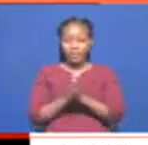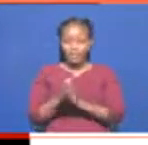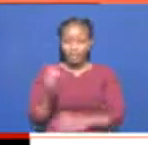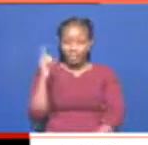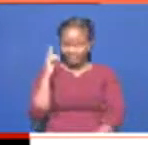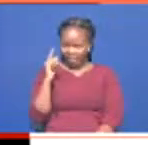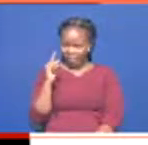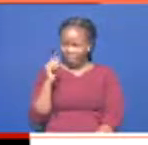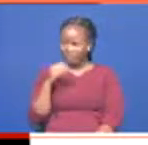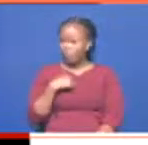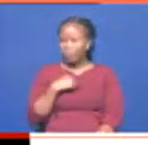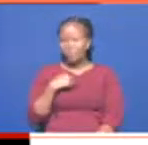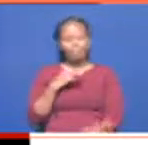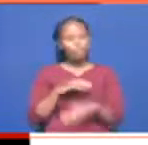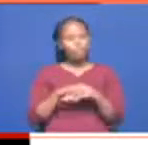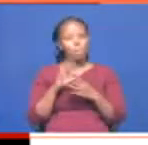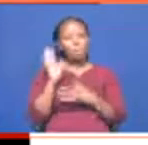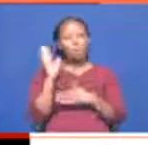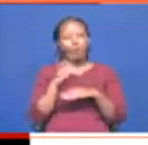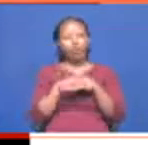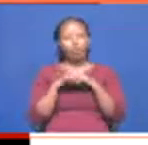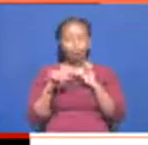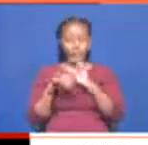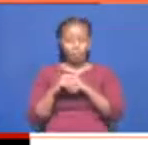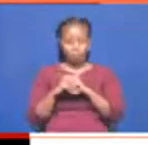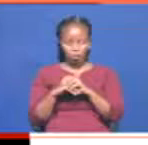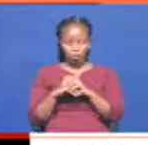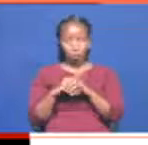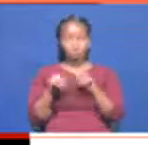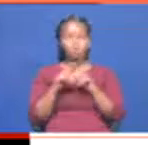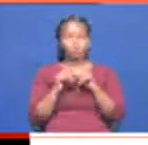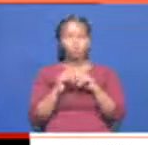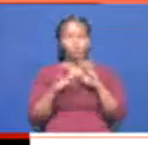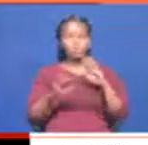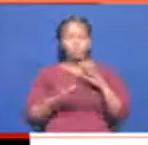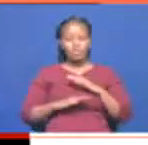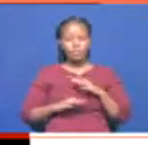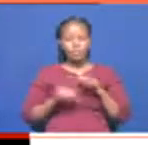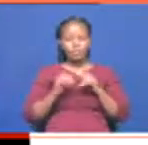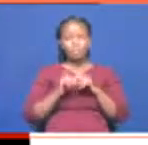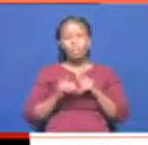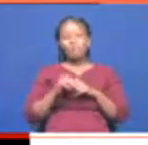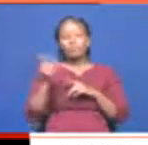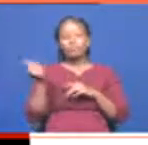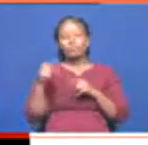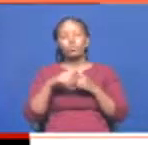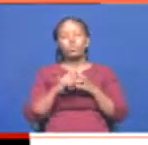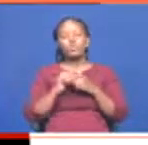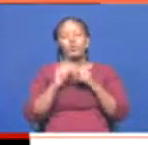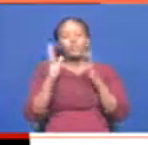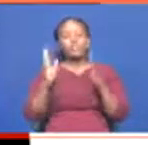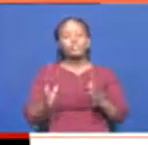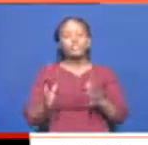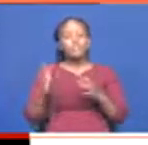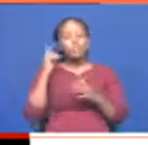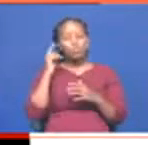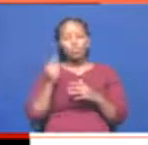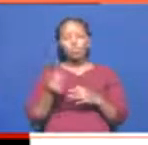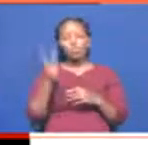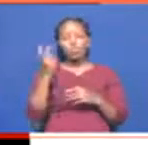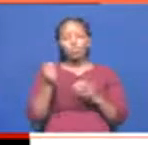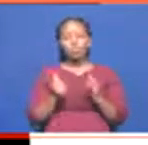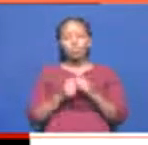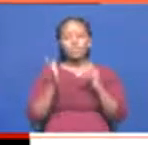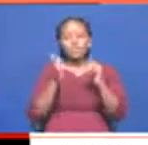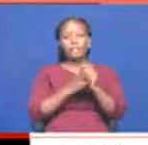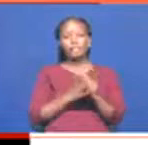quite comfortable with it. We also had some other engineers rule of 2019, which,